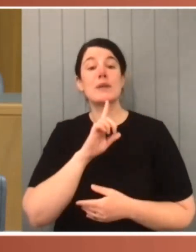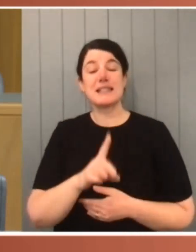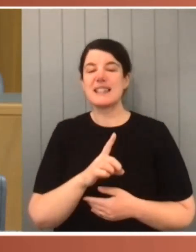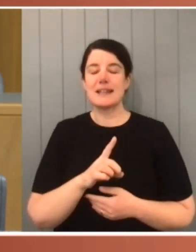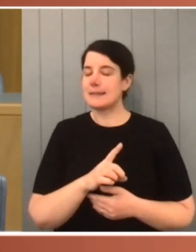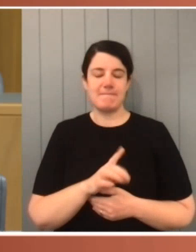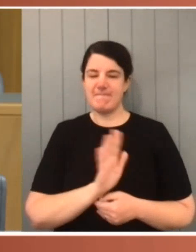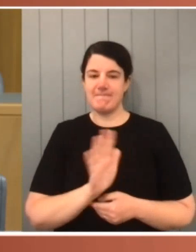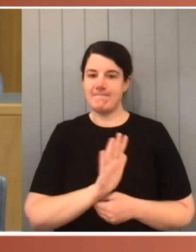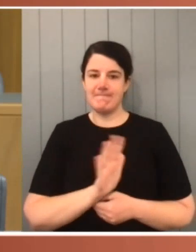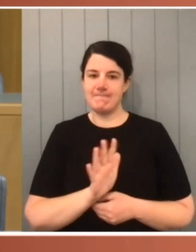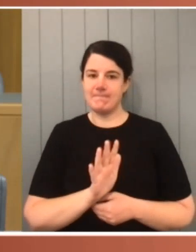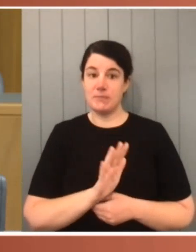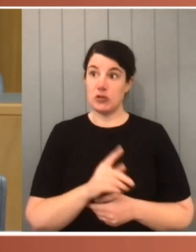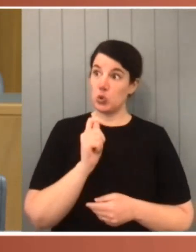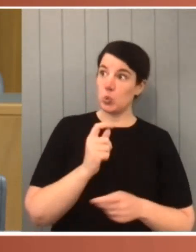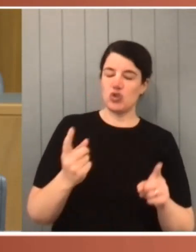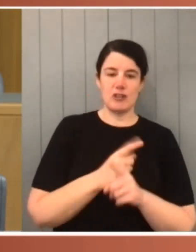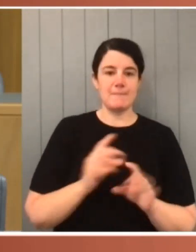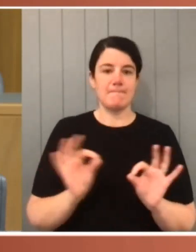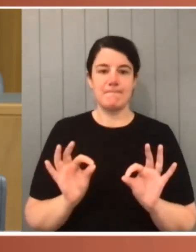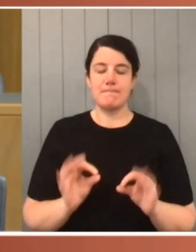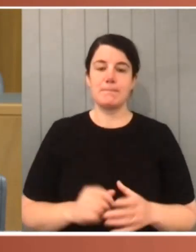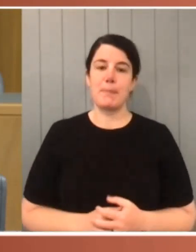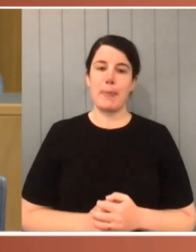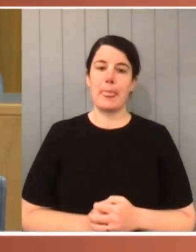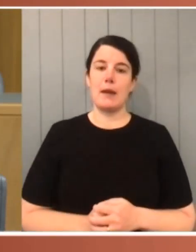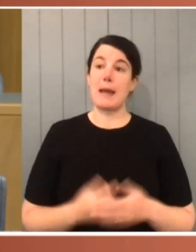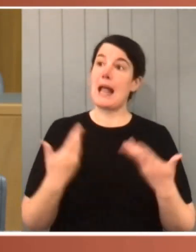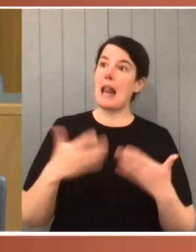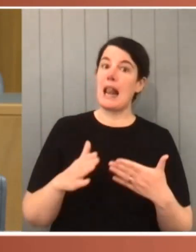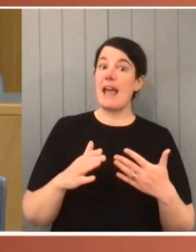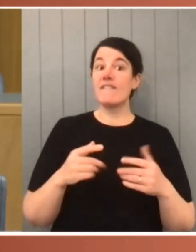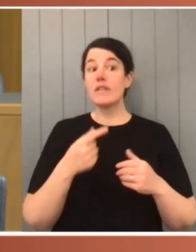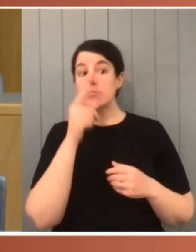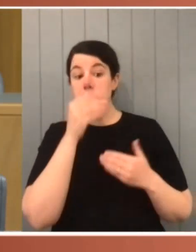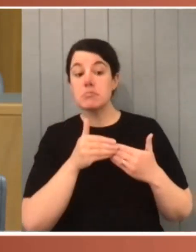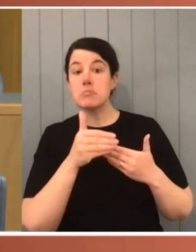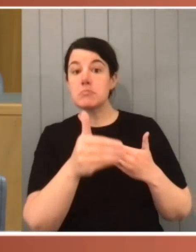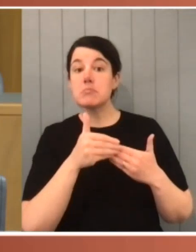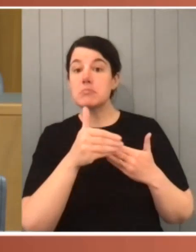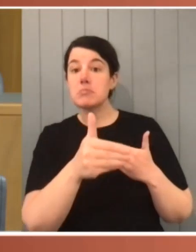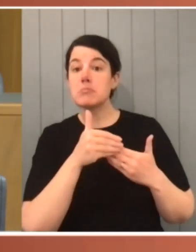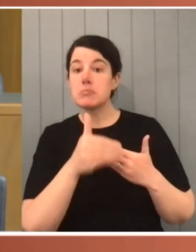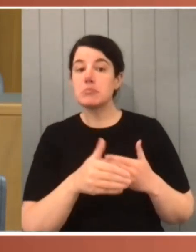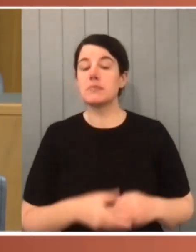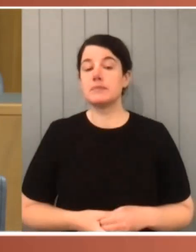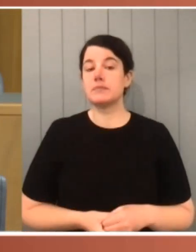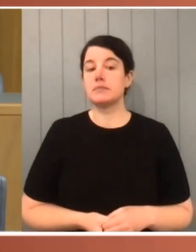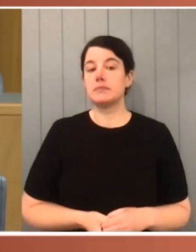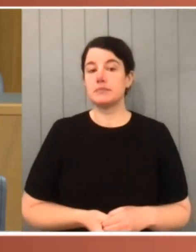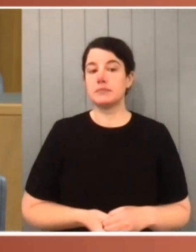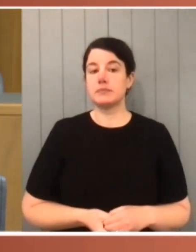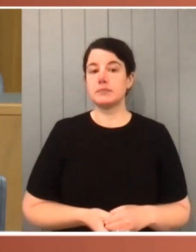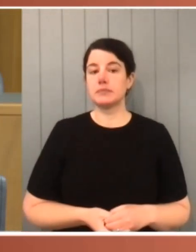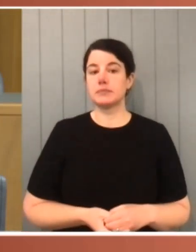of imminent change, yet left the door ajar to action in the next term. In 2005, though, with